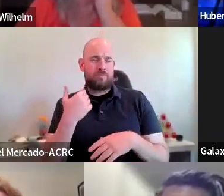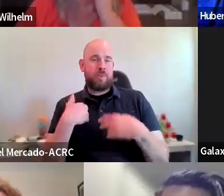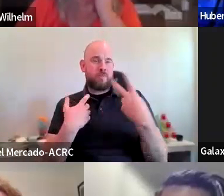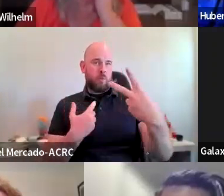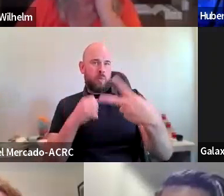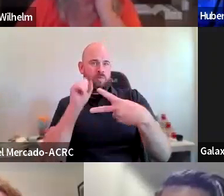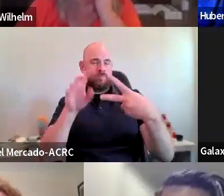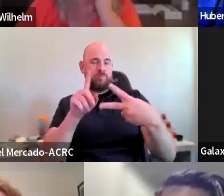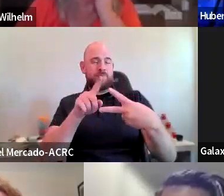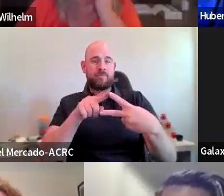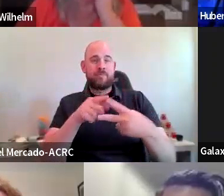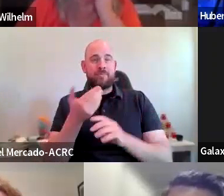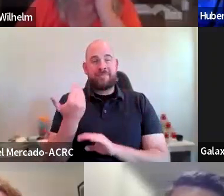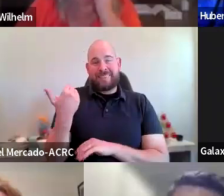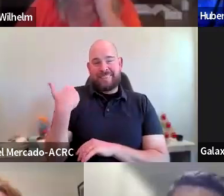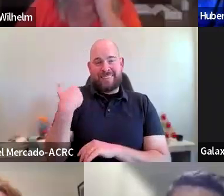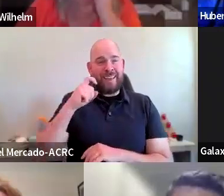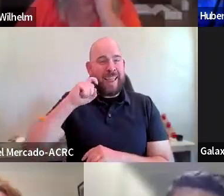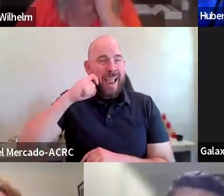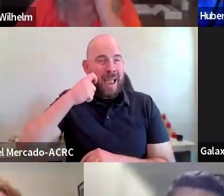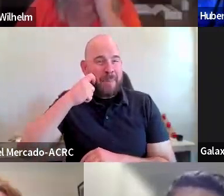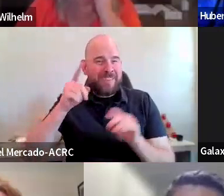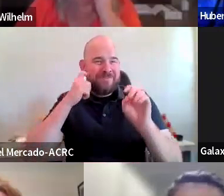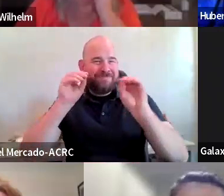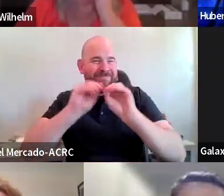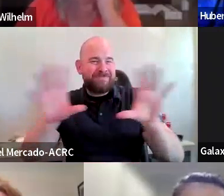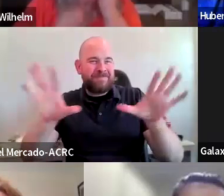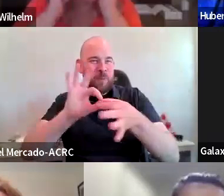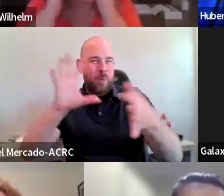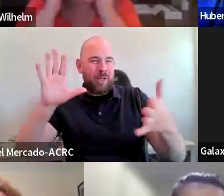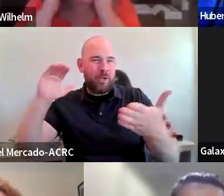And then now I want to talk about a really cool tool, actually 2 that we have.